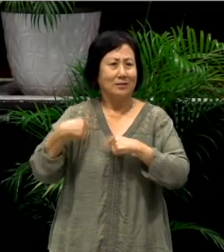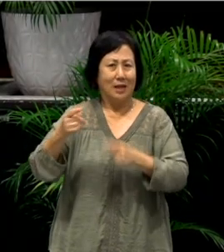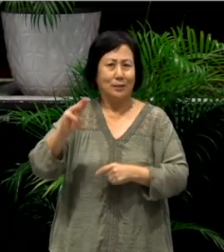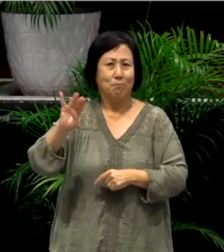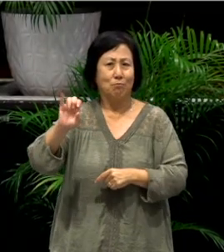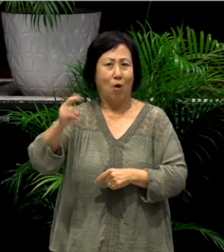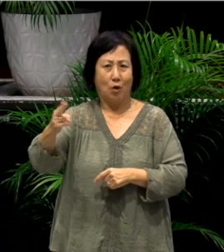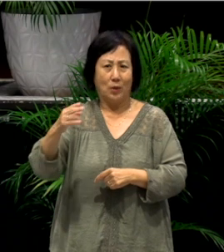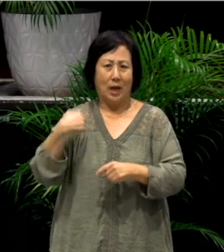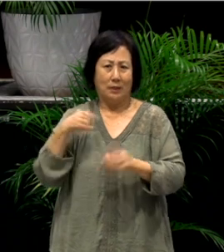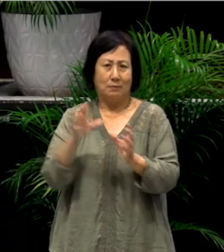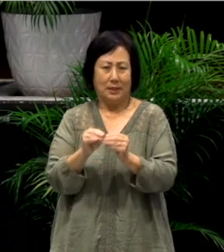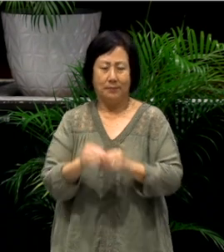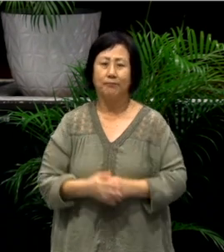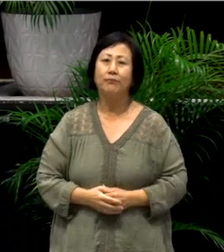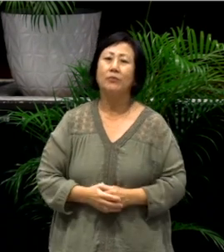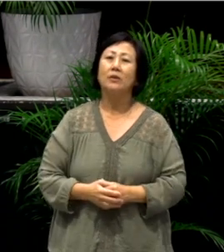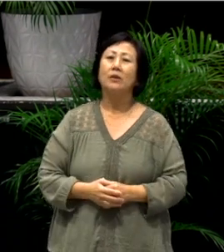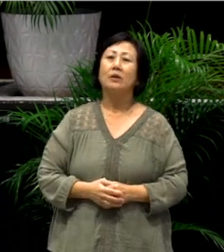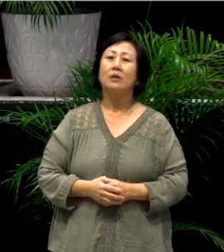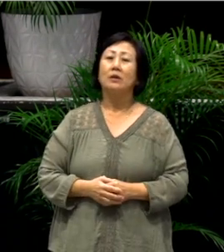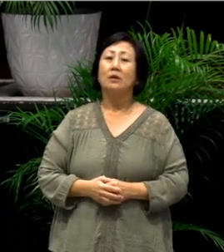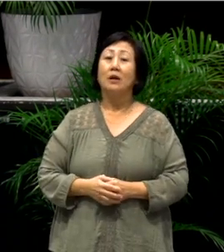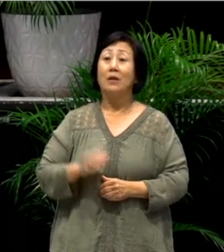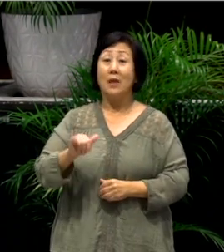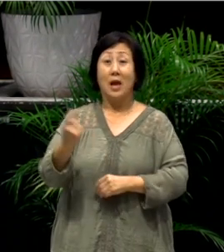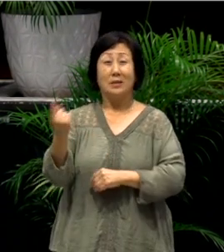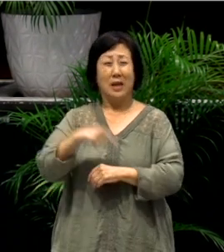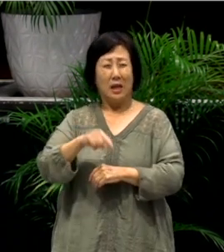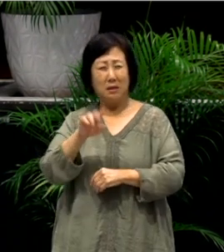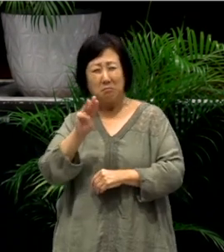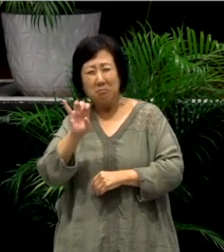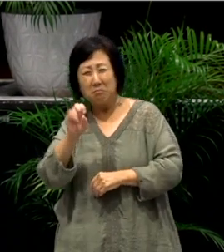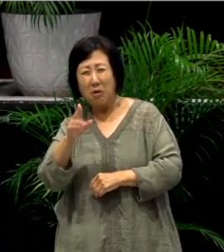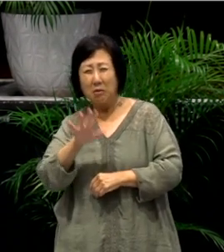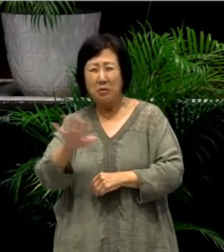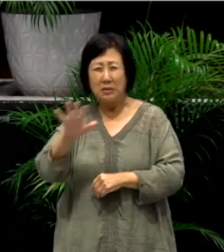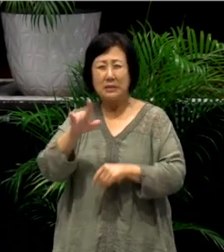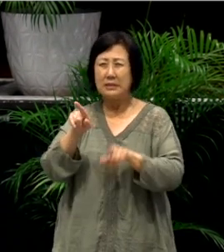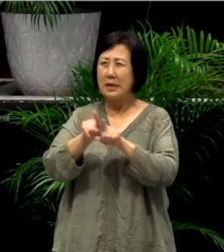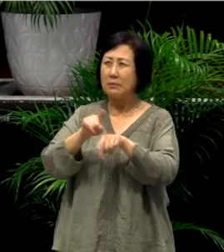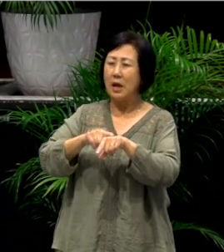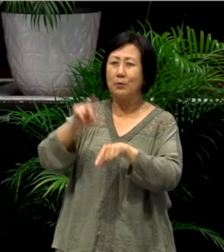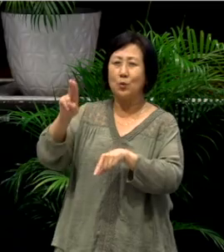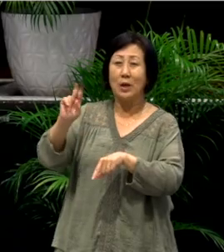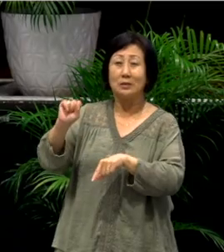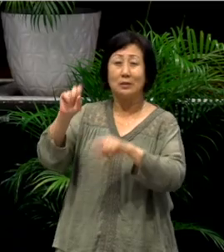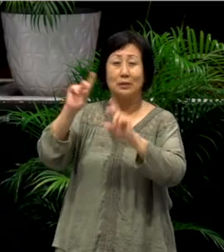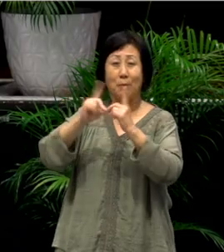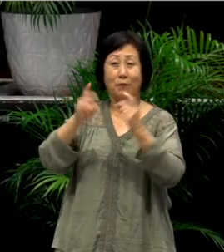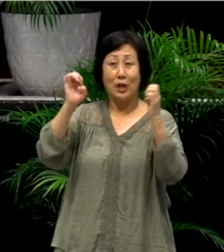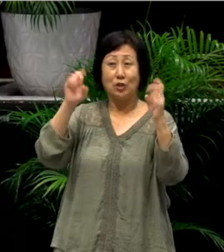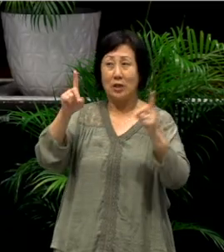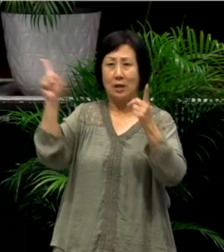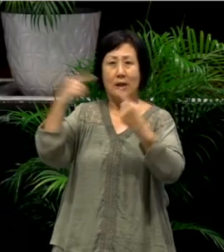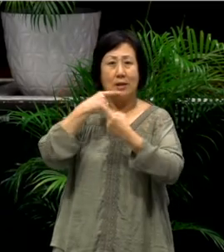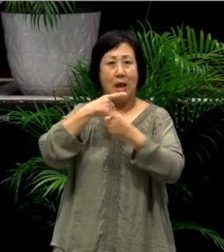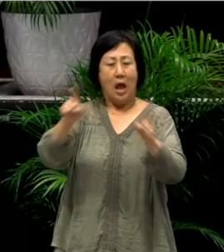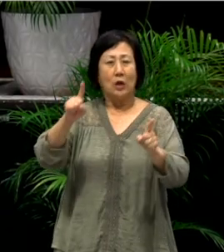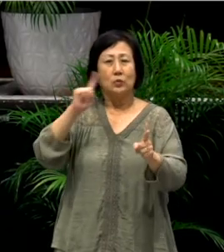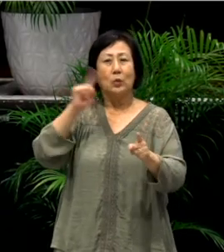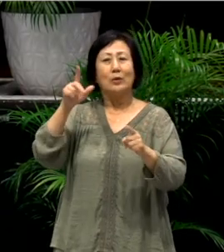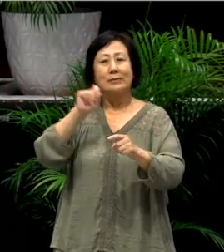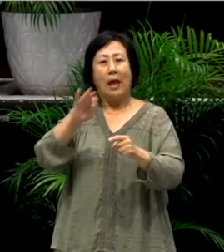had these conversations. I believe the day that we spoke was right around when the U.S. Department of Education announced that they were reducing